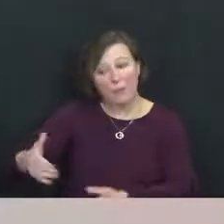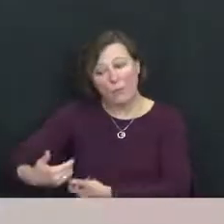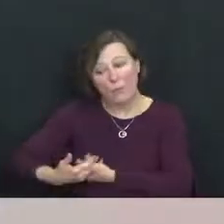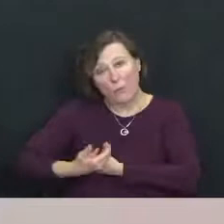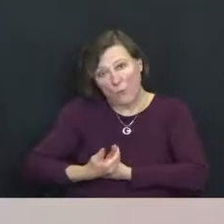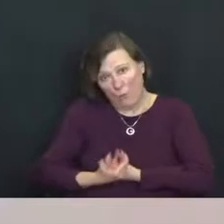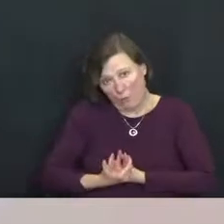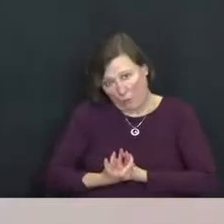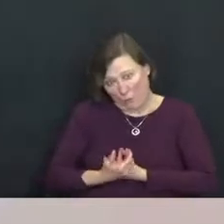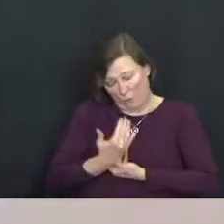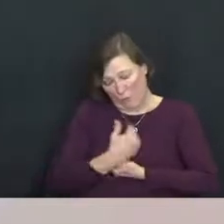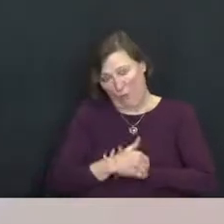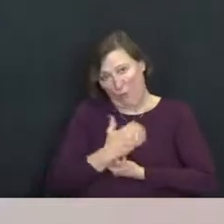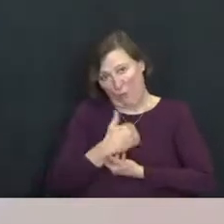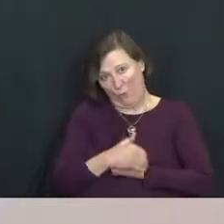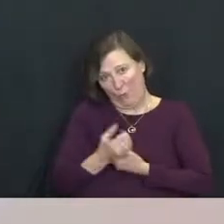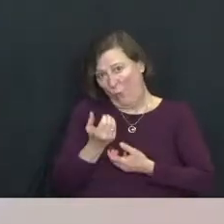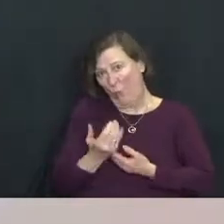pet,